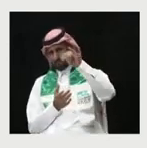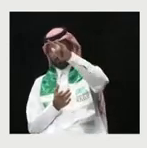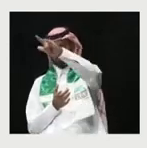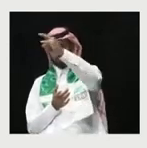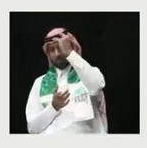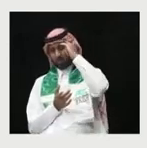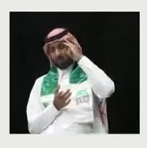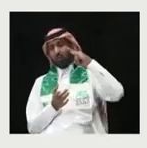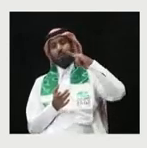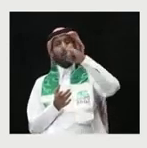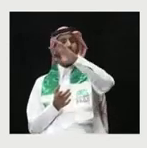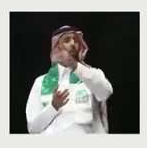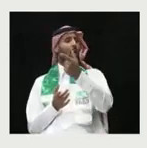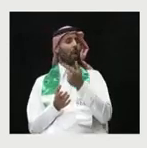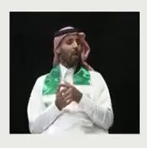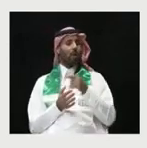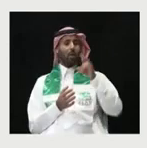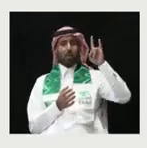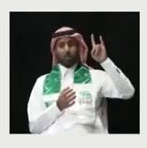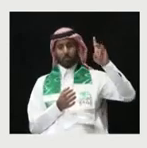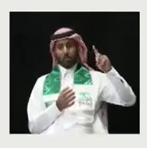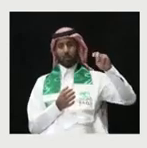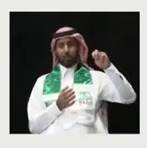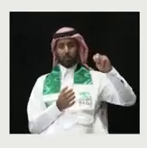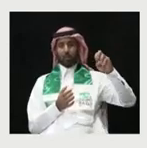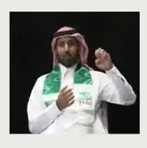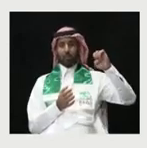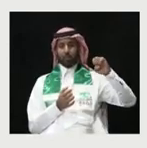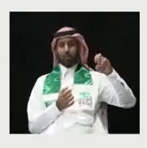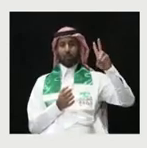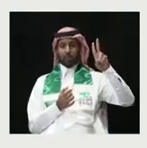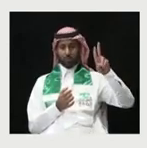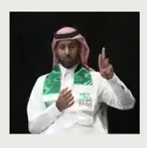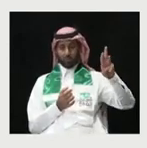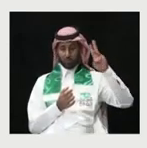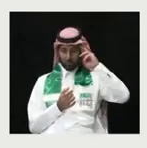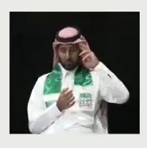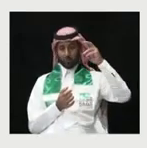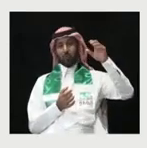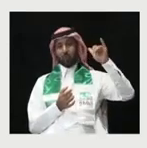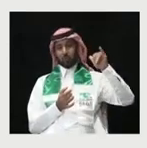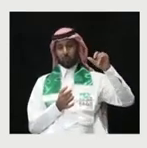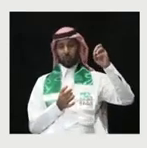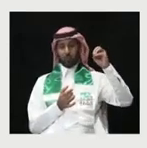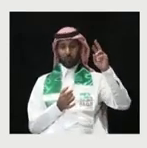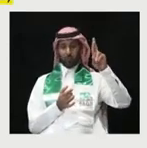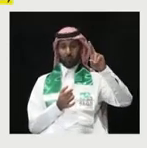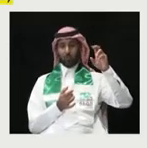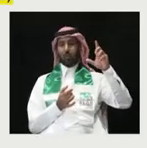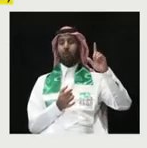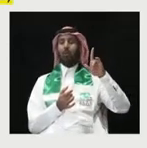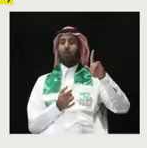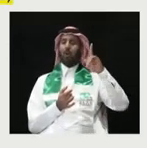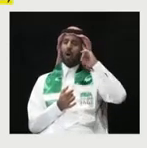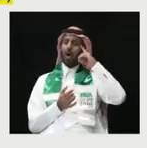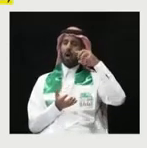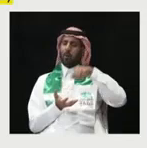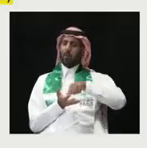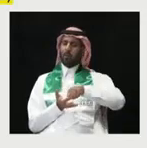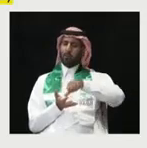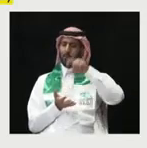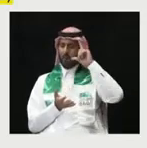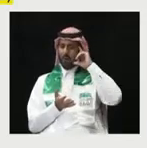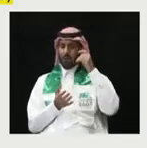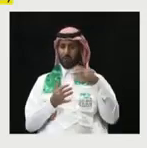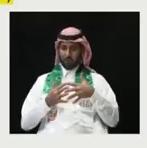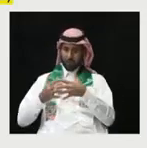letter? We will have Jack, a name, New York, and Monday. So